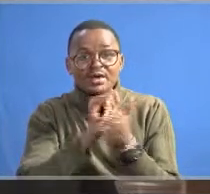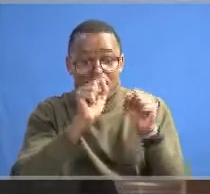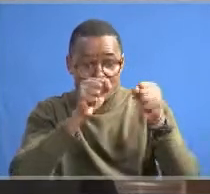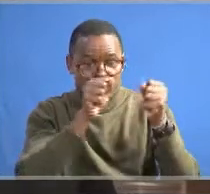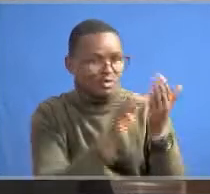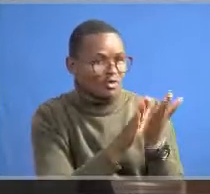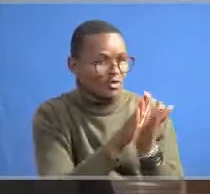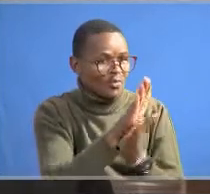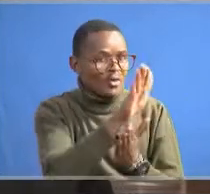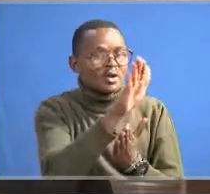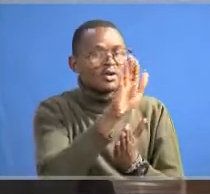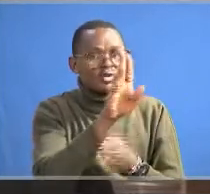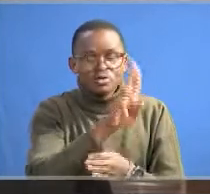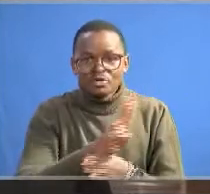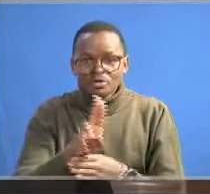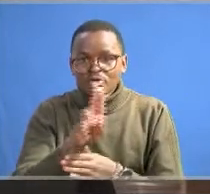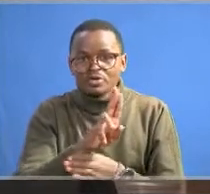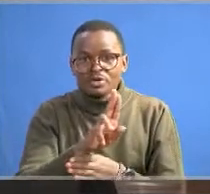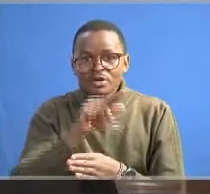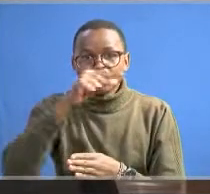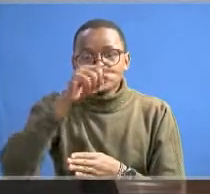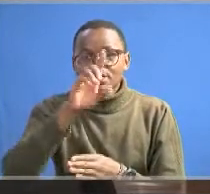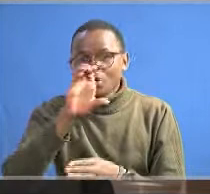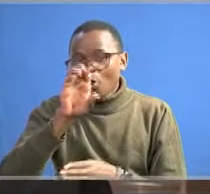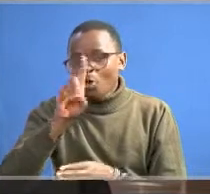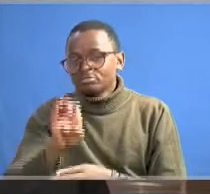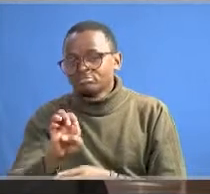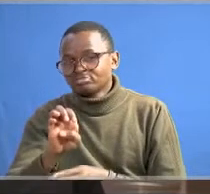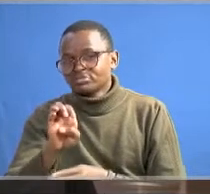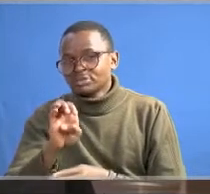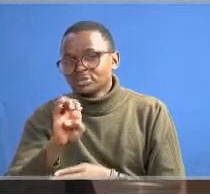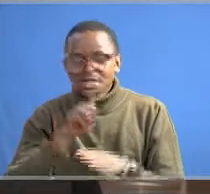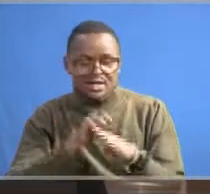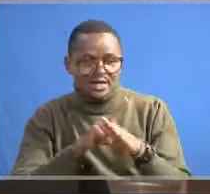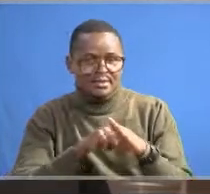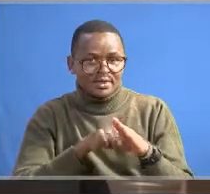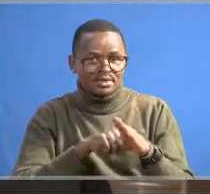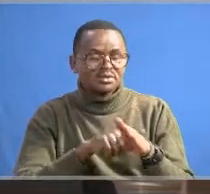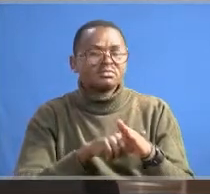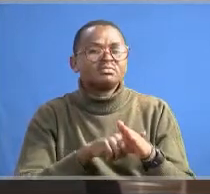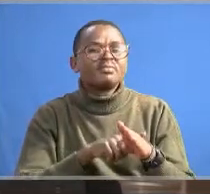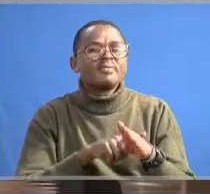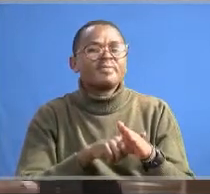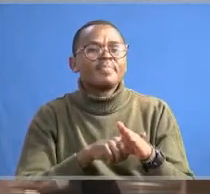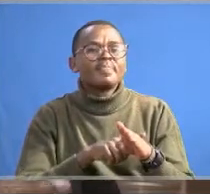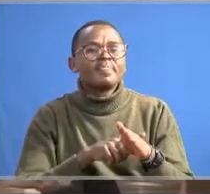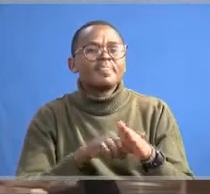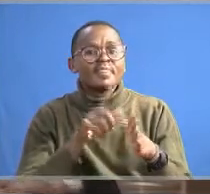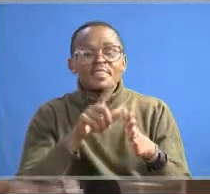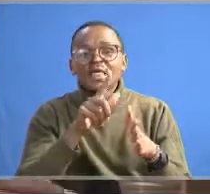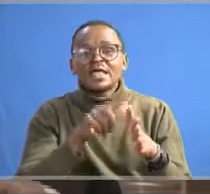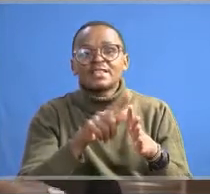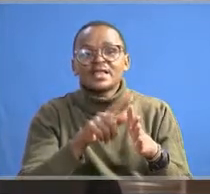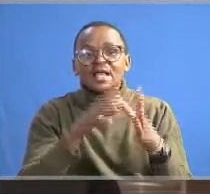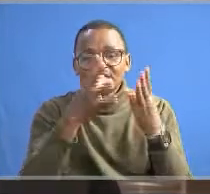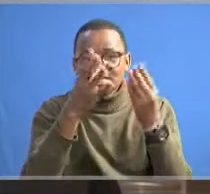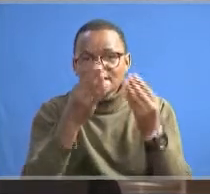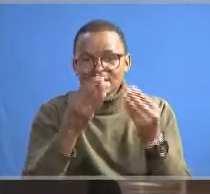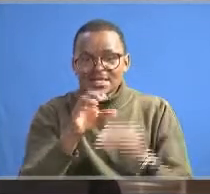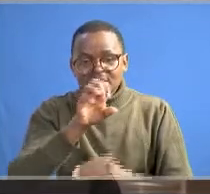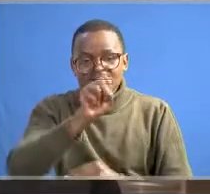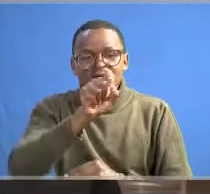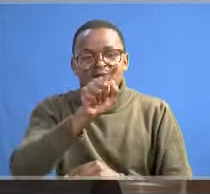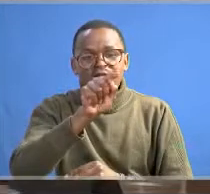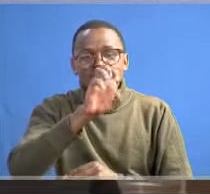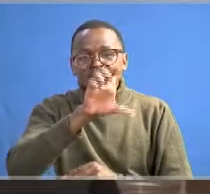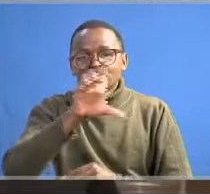print. It prints using a G-code. So when you slice using Repetier, it slices the STL